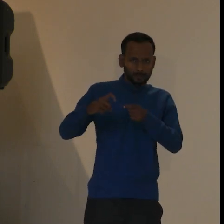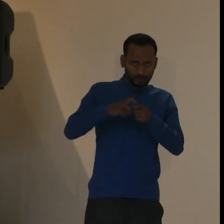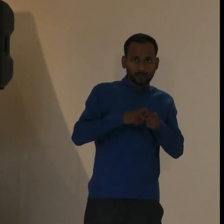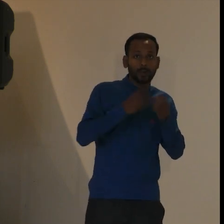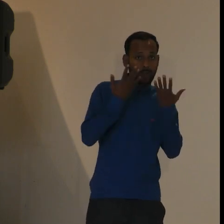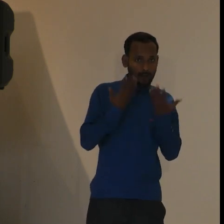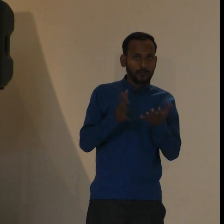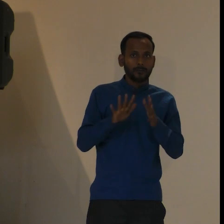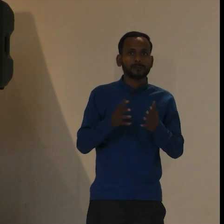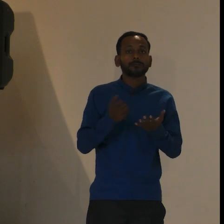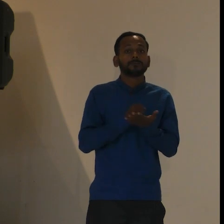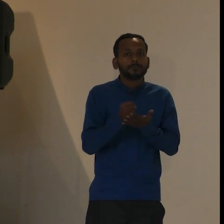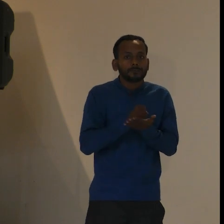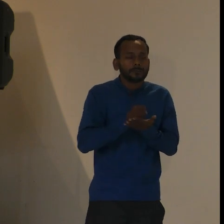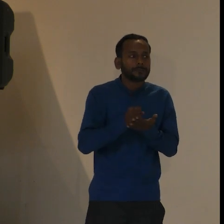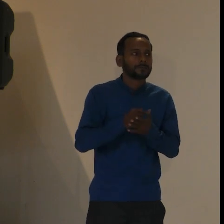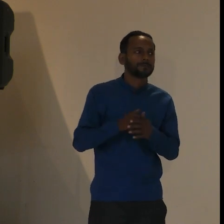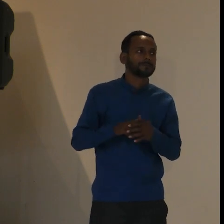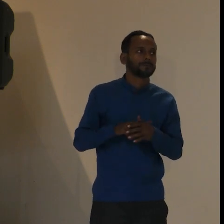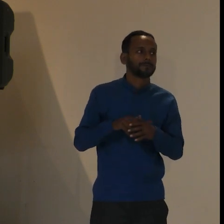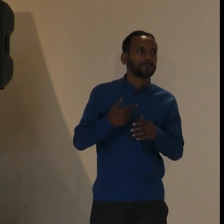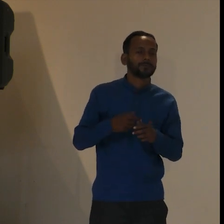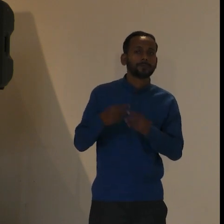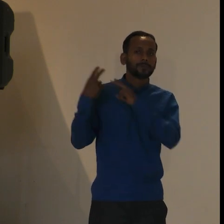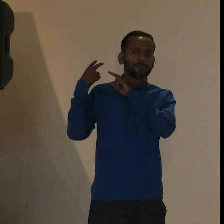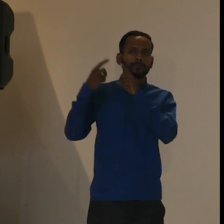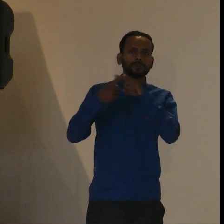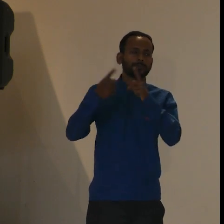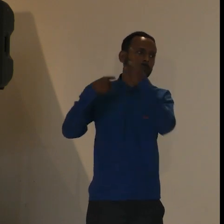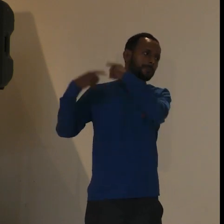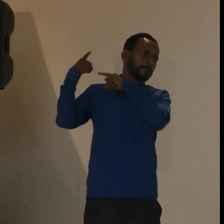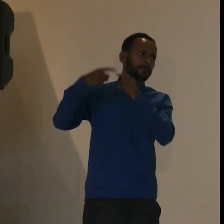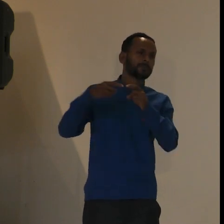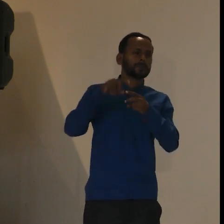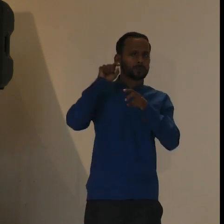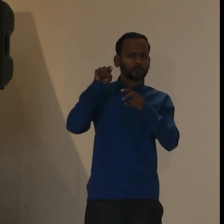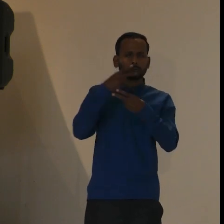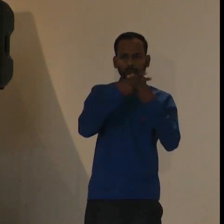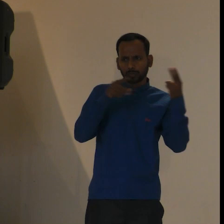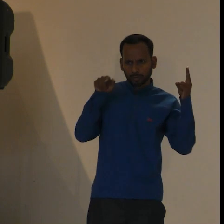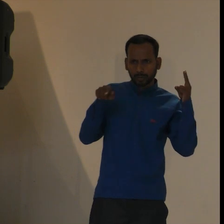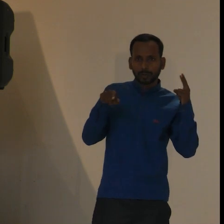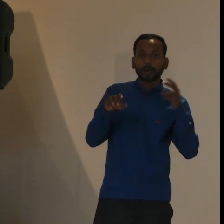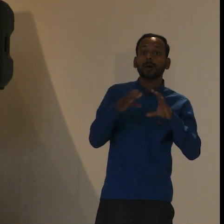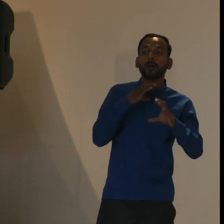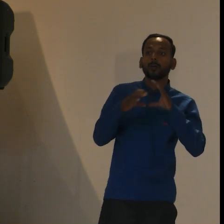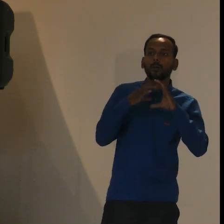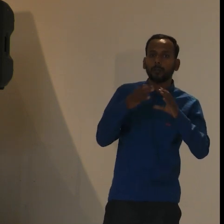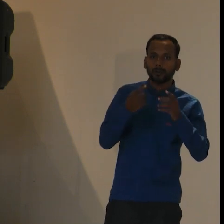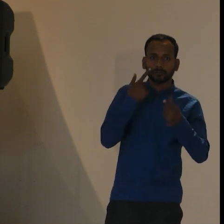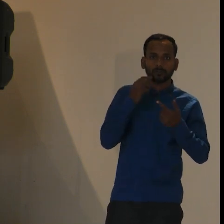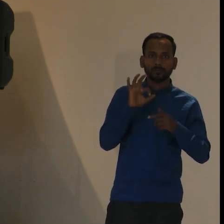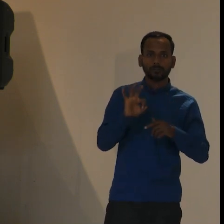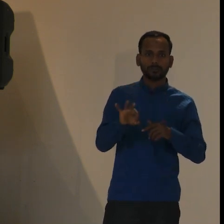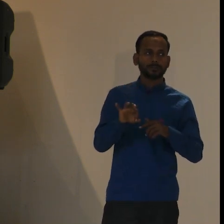people, right? So if we can connect history, if history is not just a story but a conversation, that would